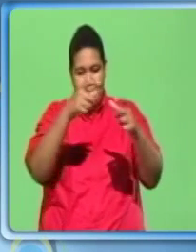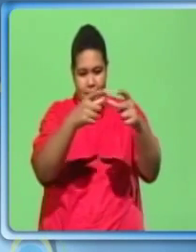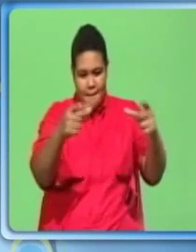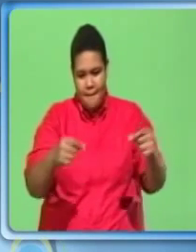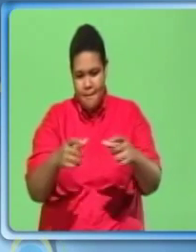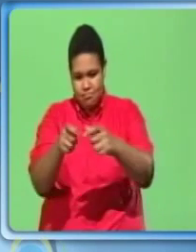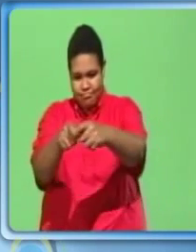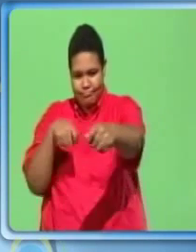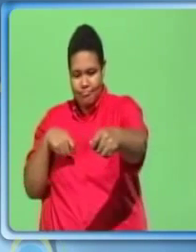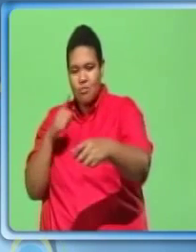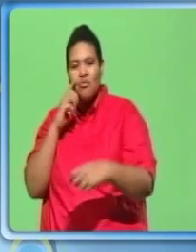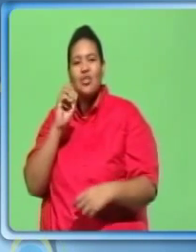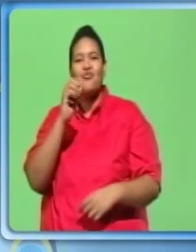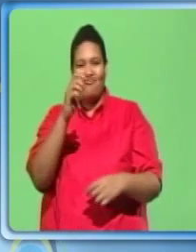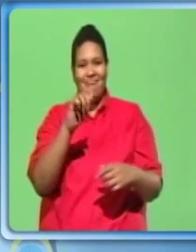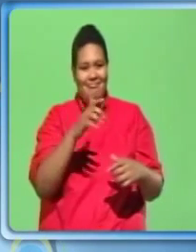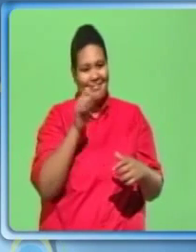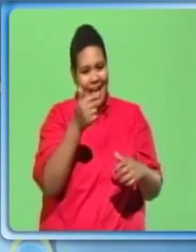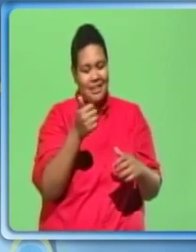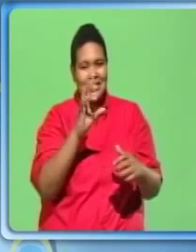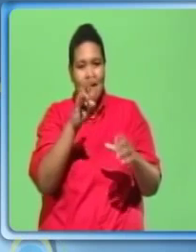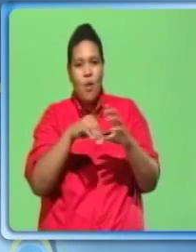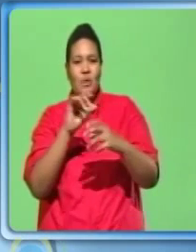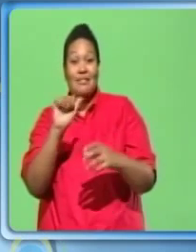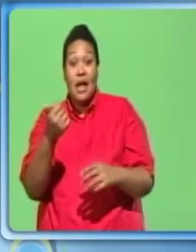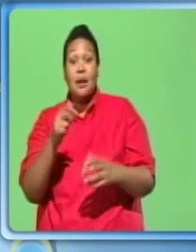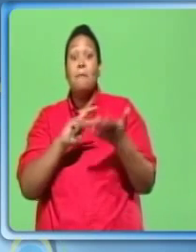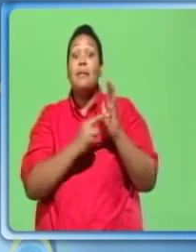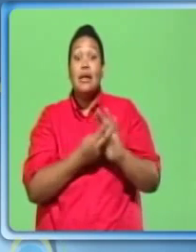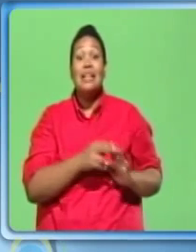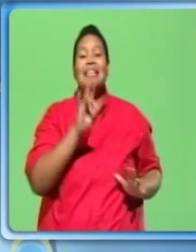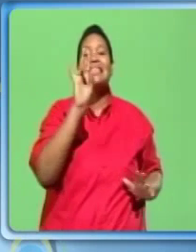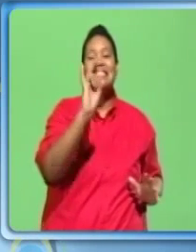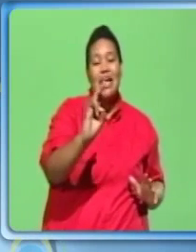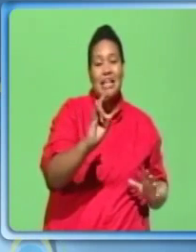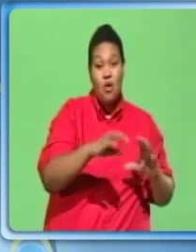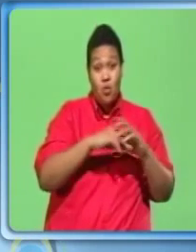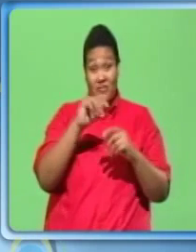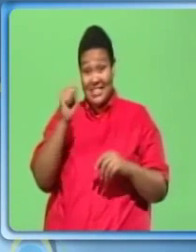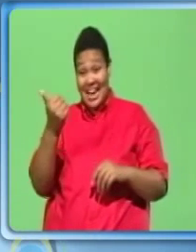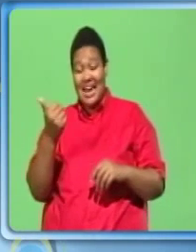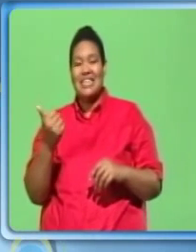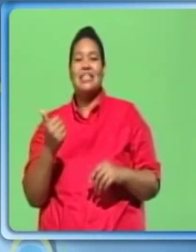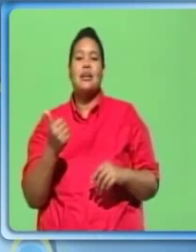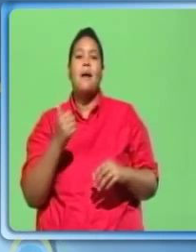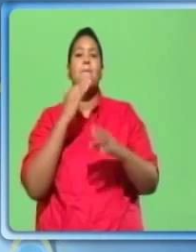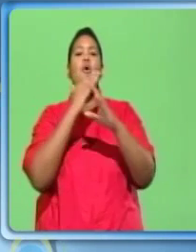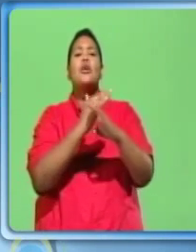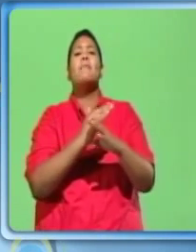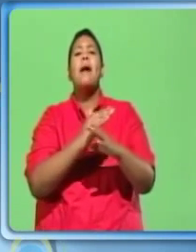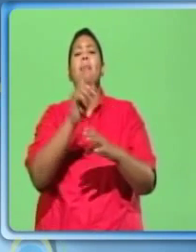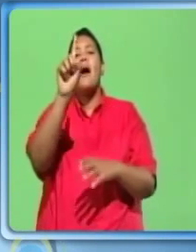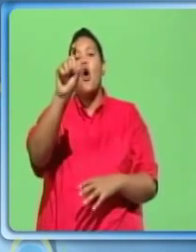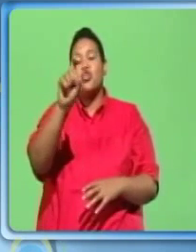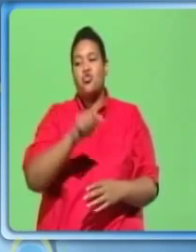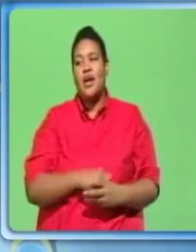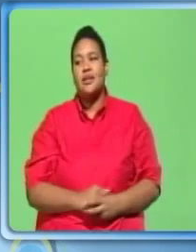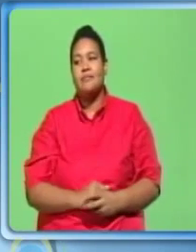randomly. The species frequency is therefore 7 out of 10 multiplied by